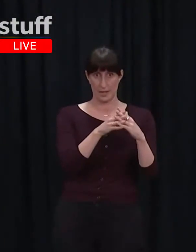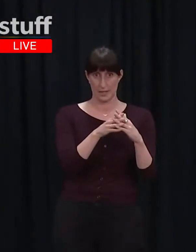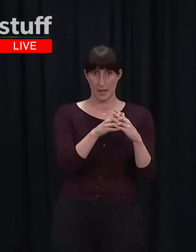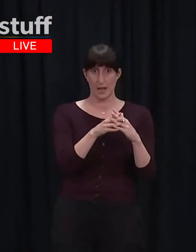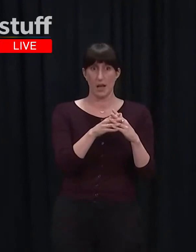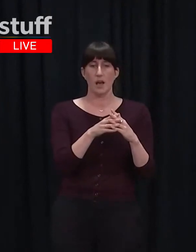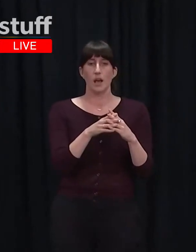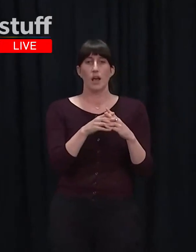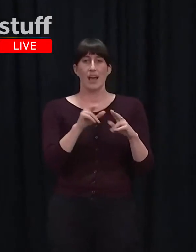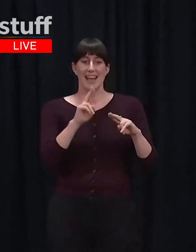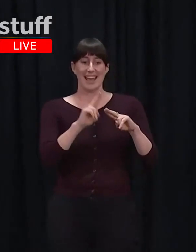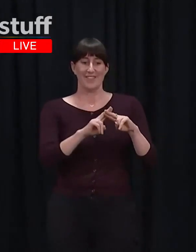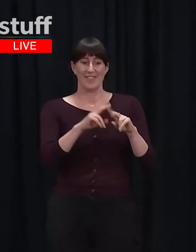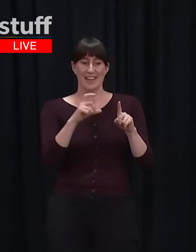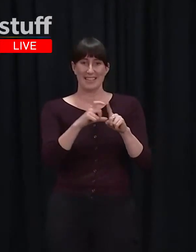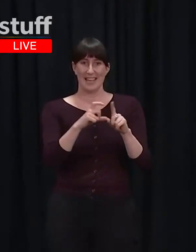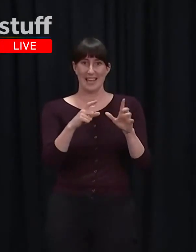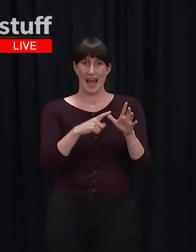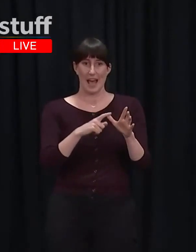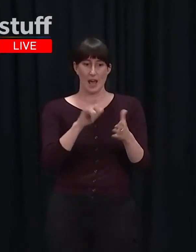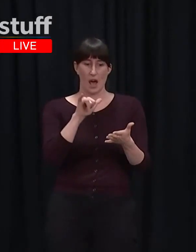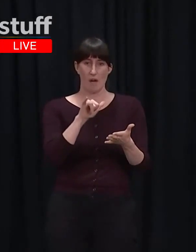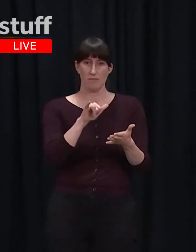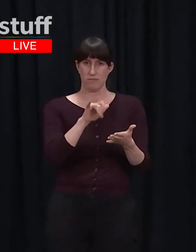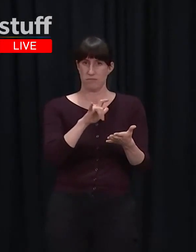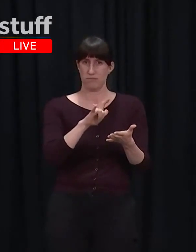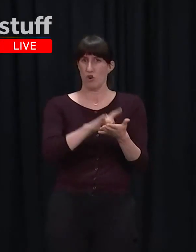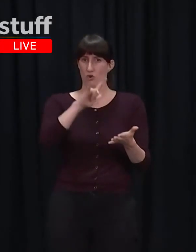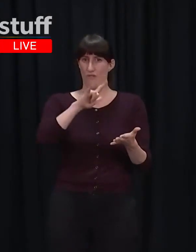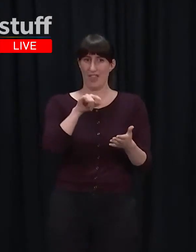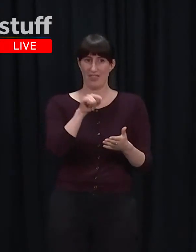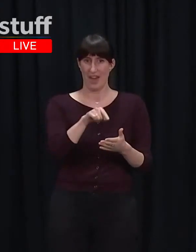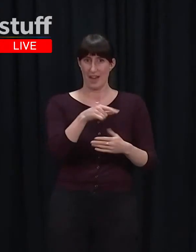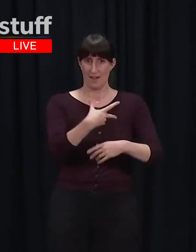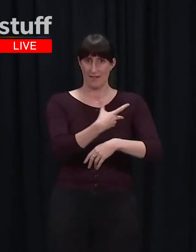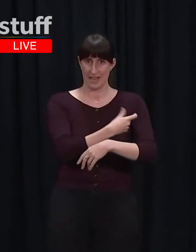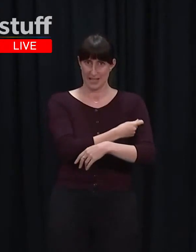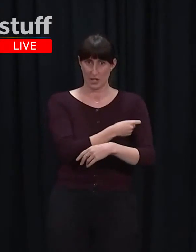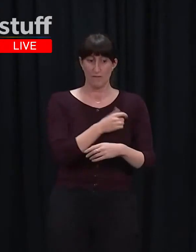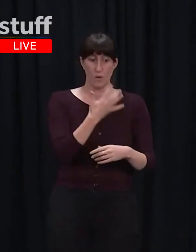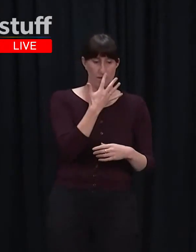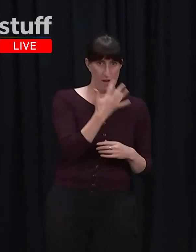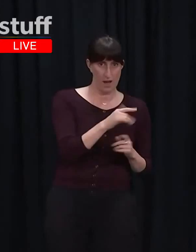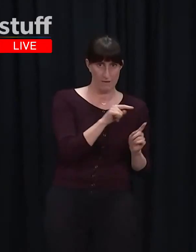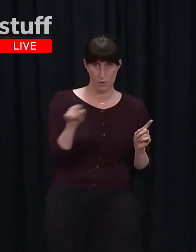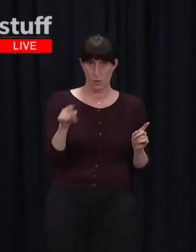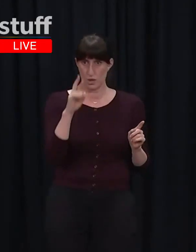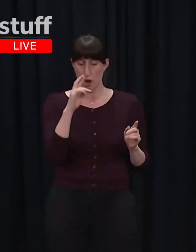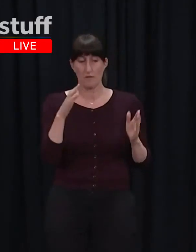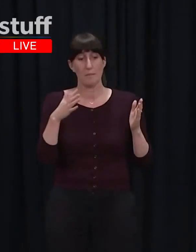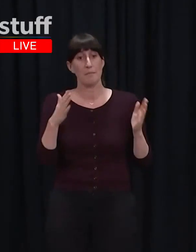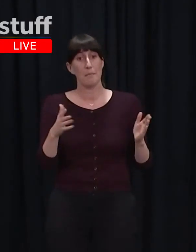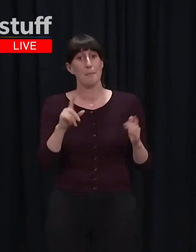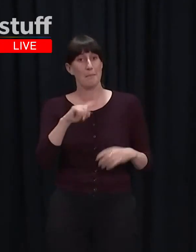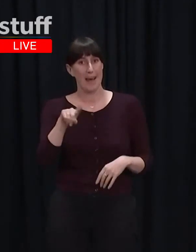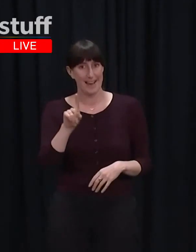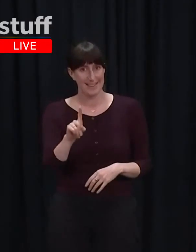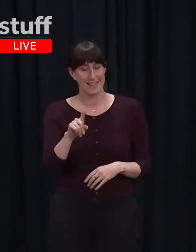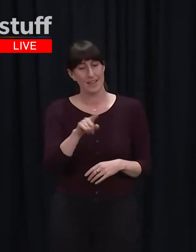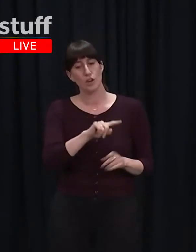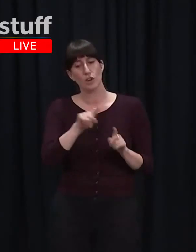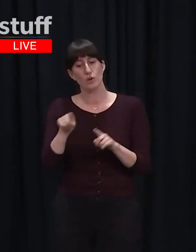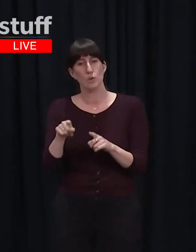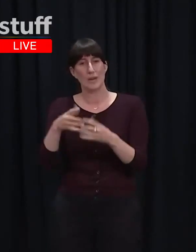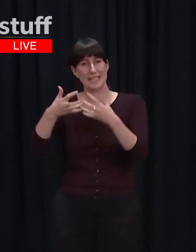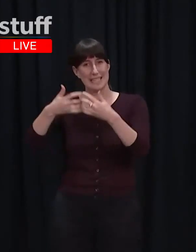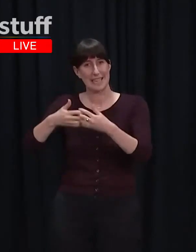approved the vaccination. But it then does go to a technical group there for consideration of the balance of risks and benefits